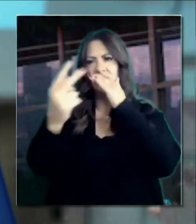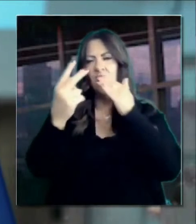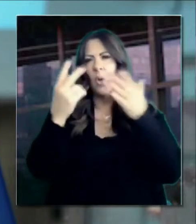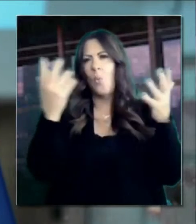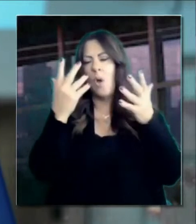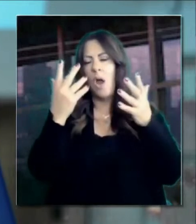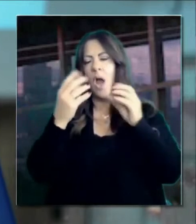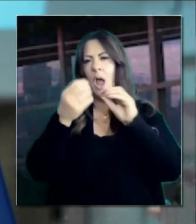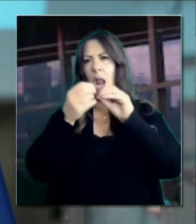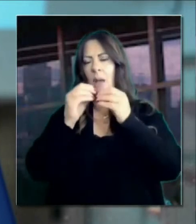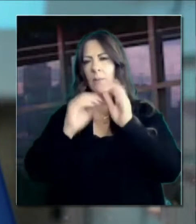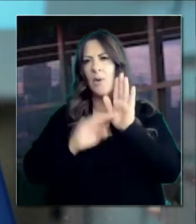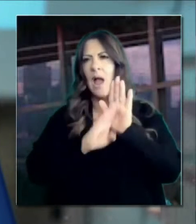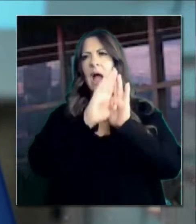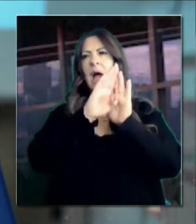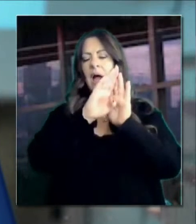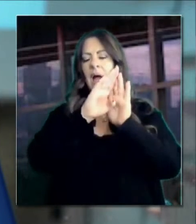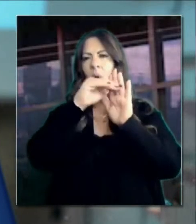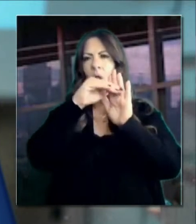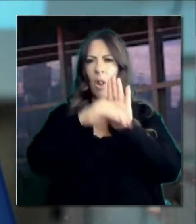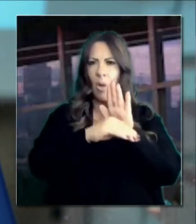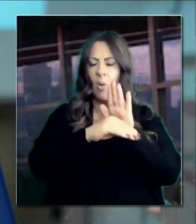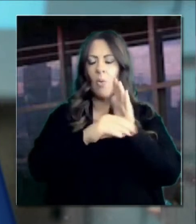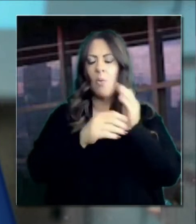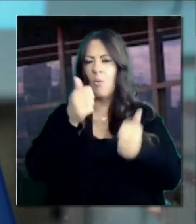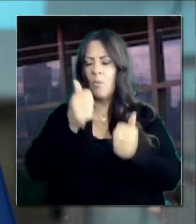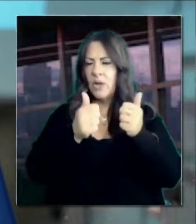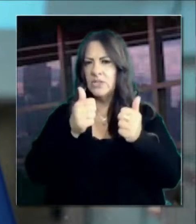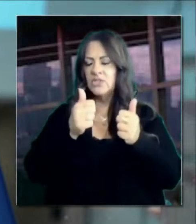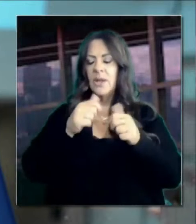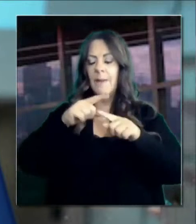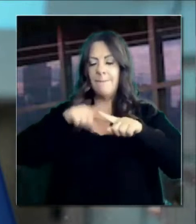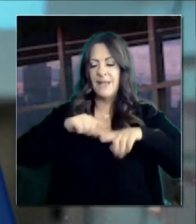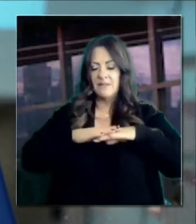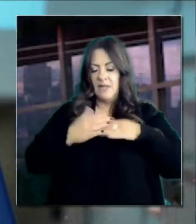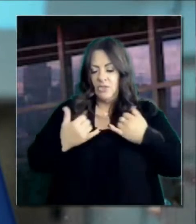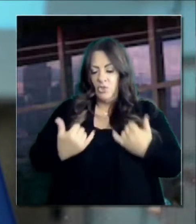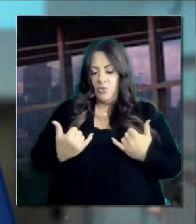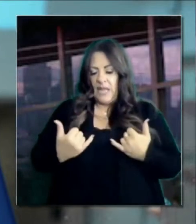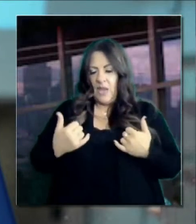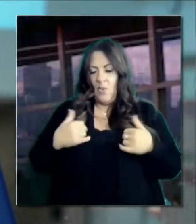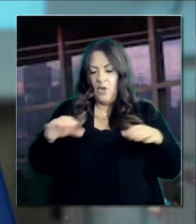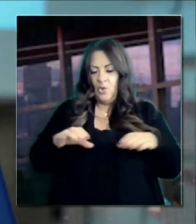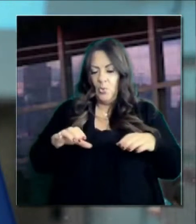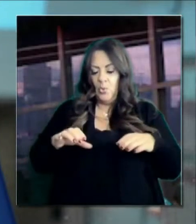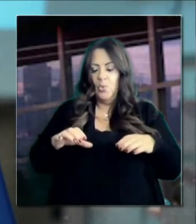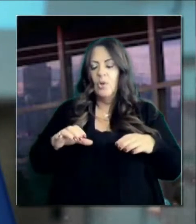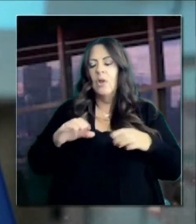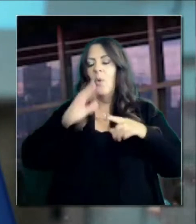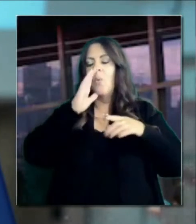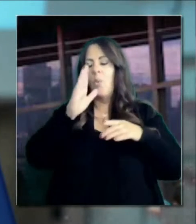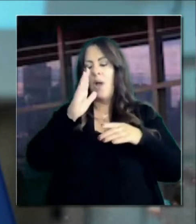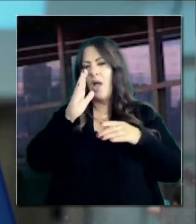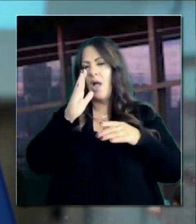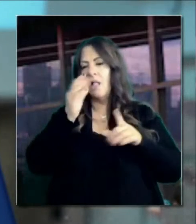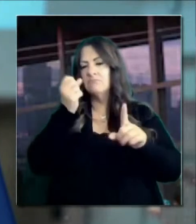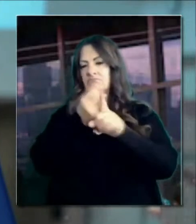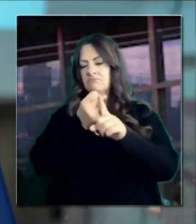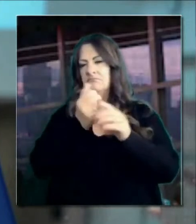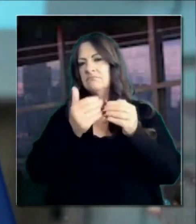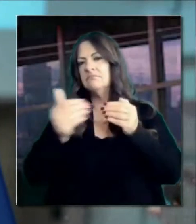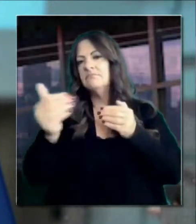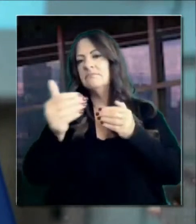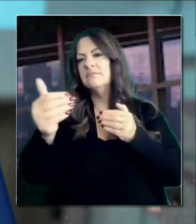to evaluate what's going on in today's current conditions. So as we project out 4 weeks with today's